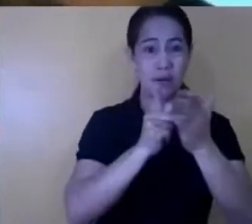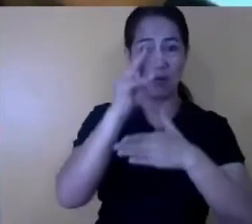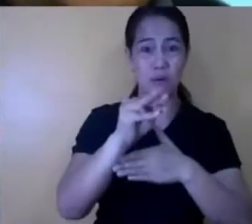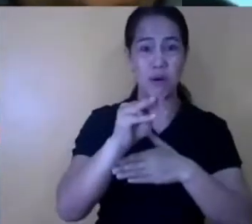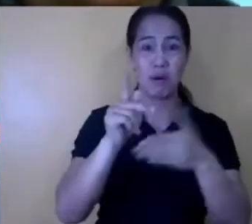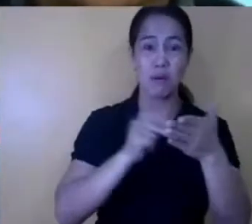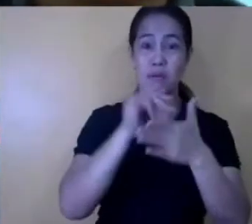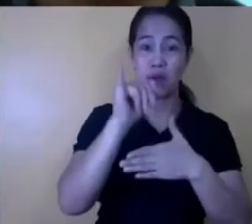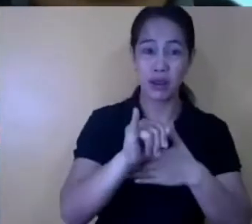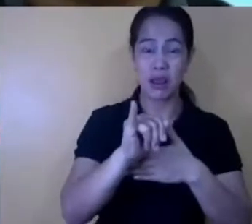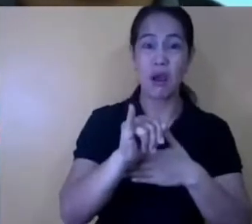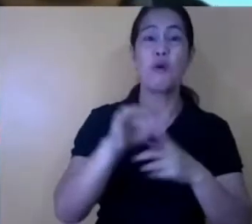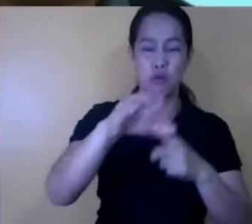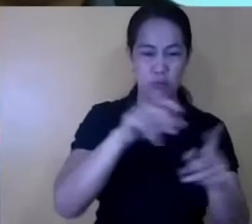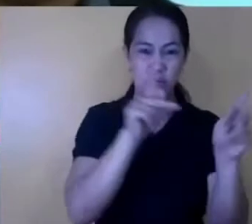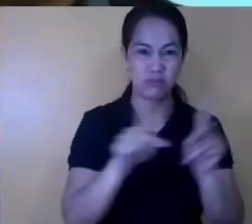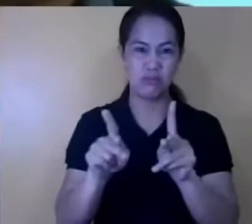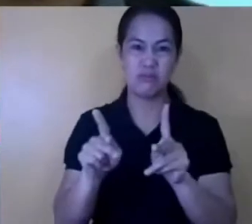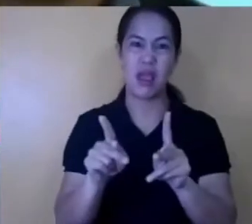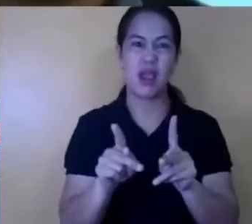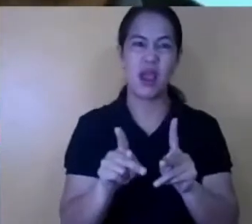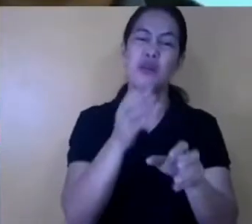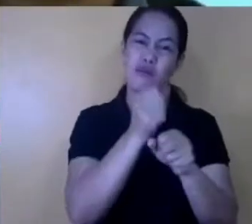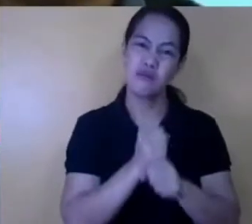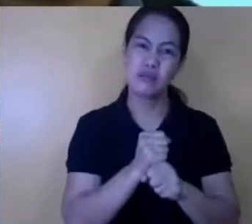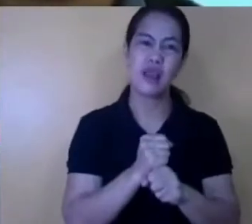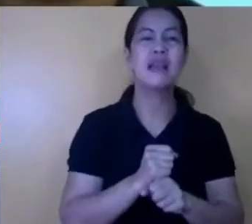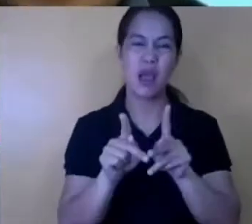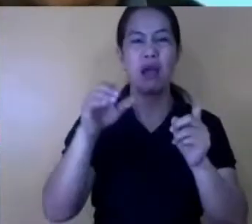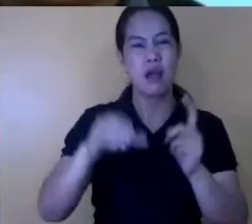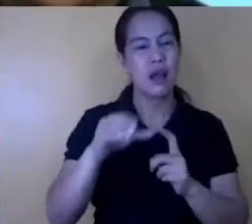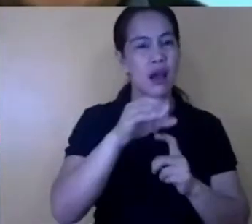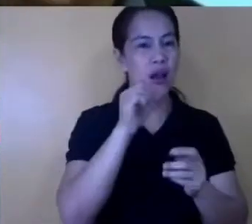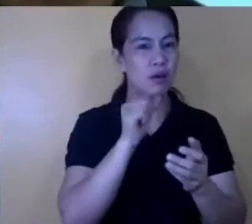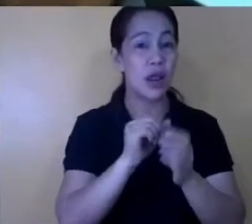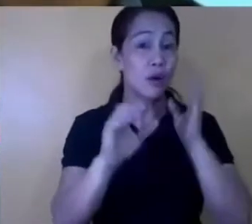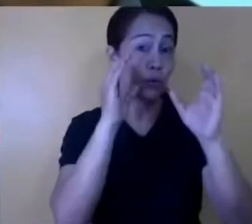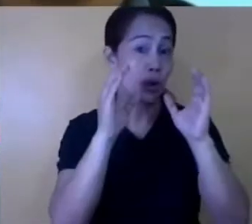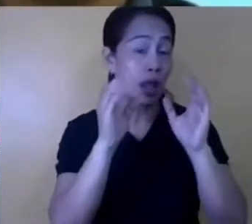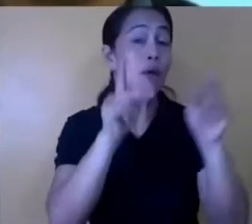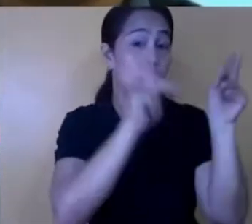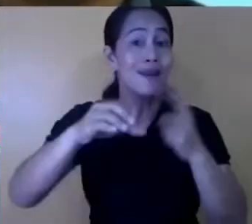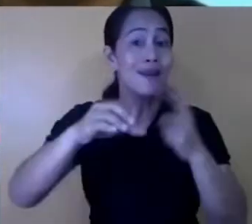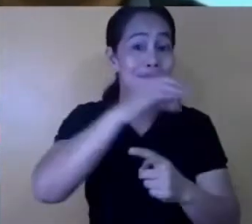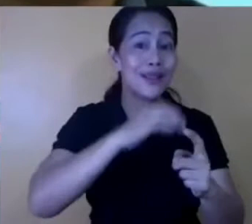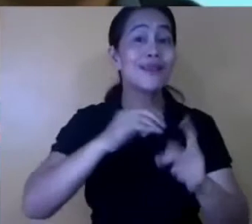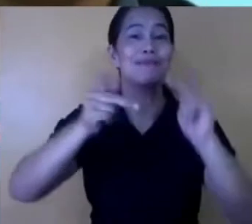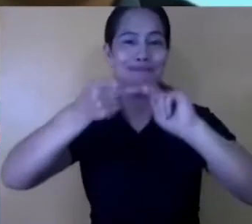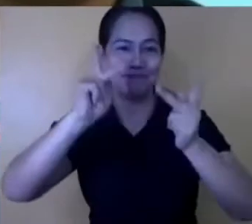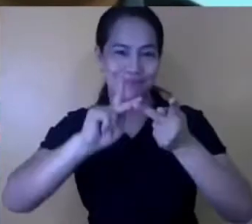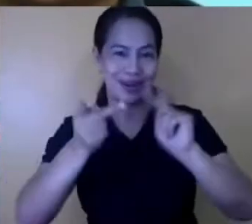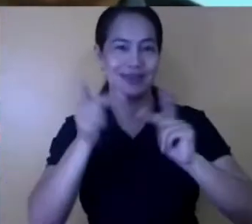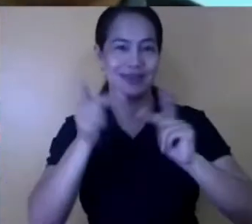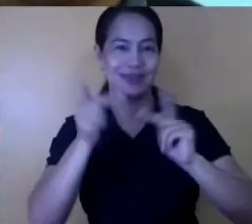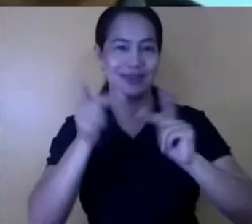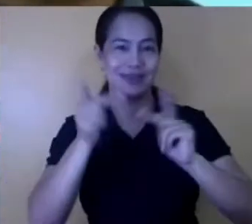plan, you get a very satisfactory rating because at least you were able to plan with the community stakeholders a PPA